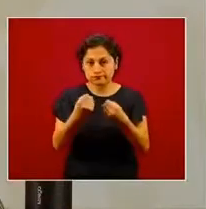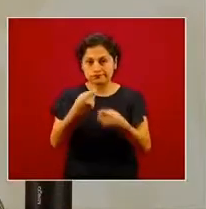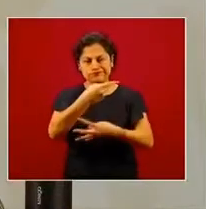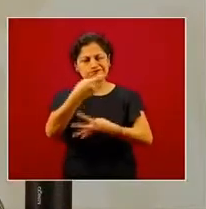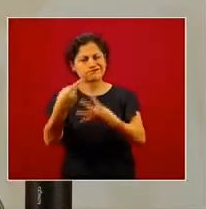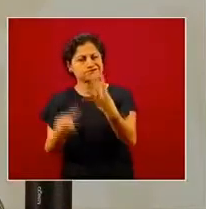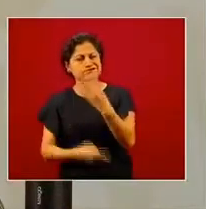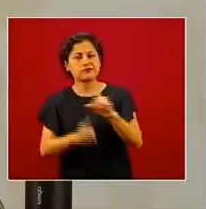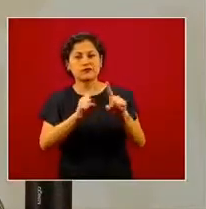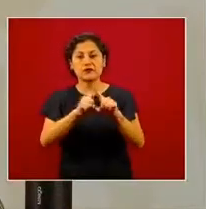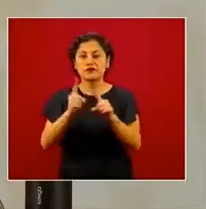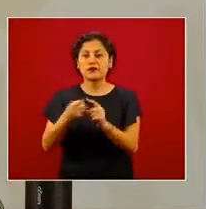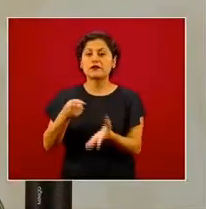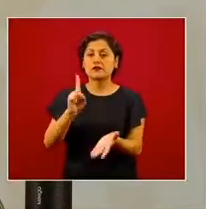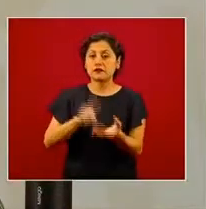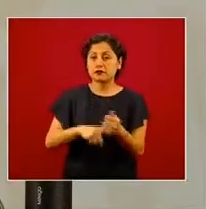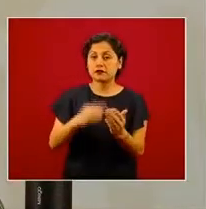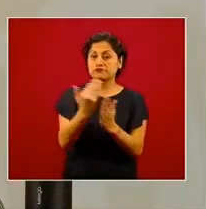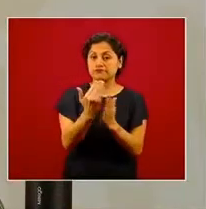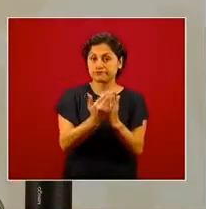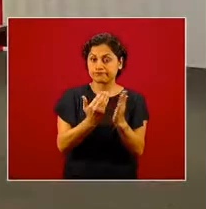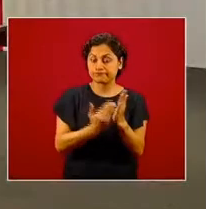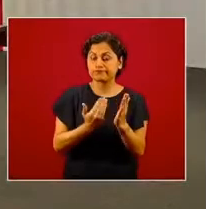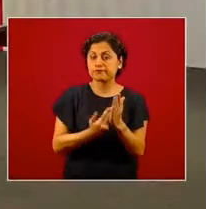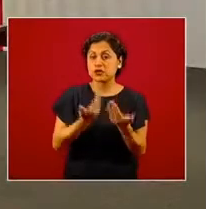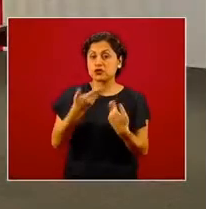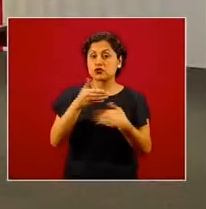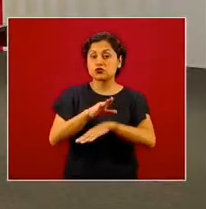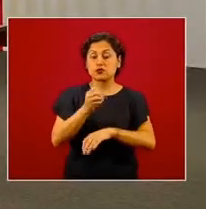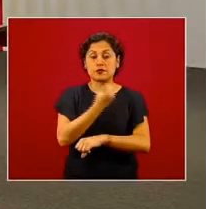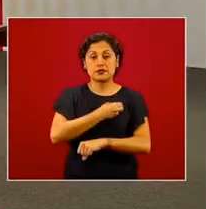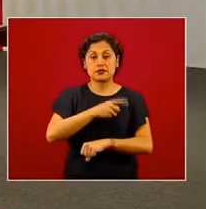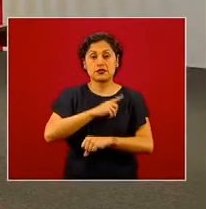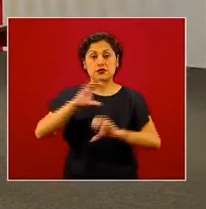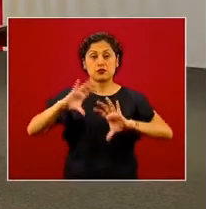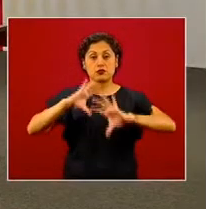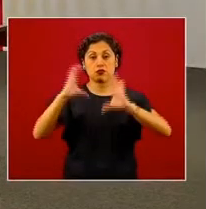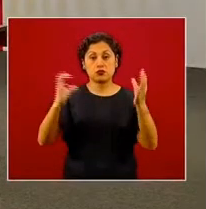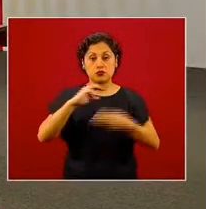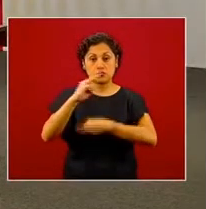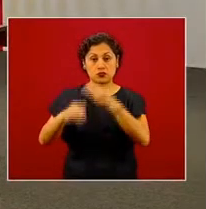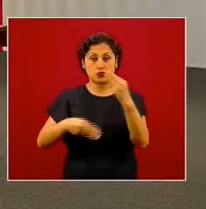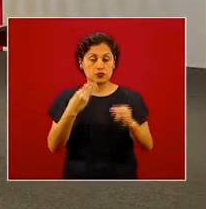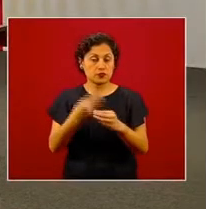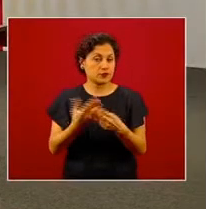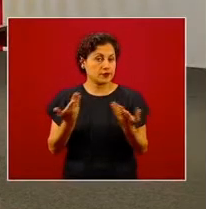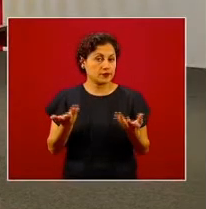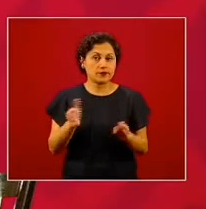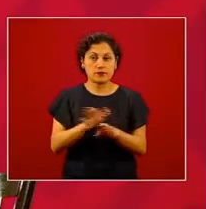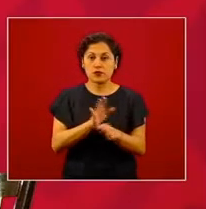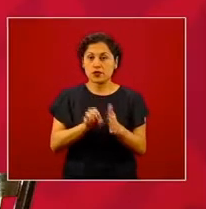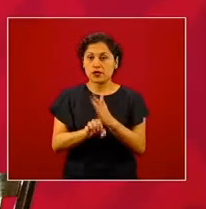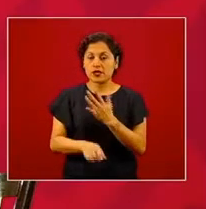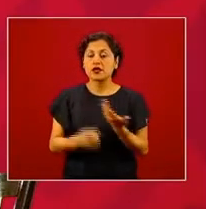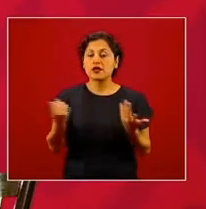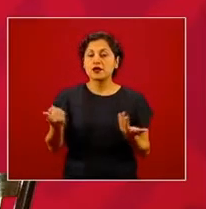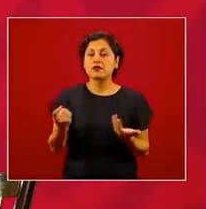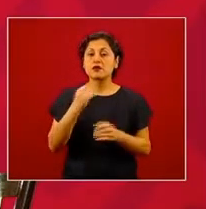the entire structure of global public health system. And in particular, with respect